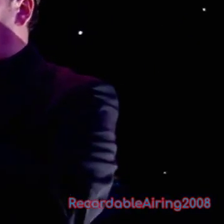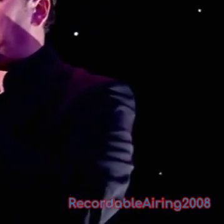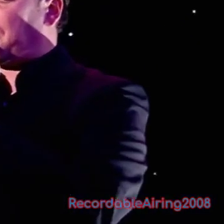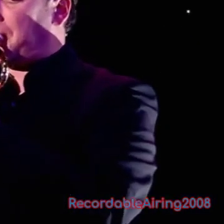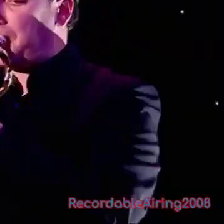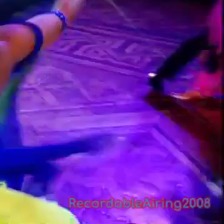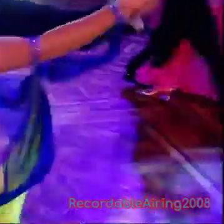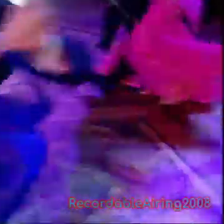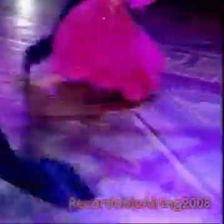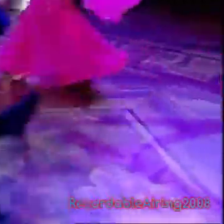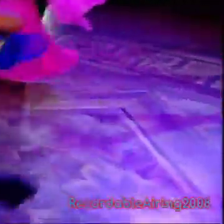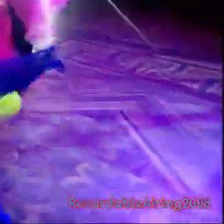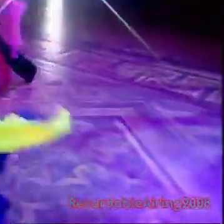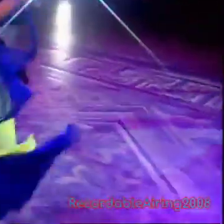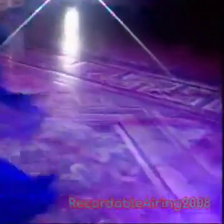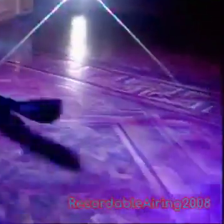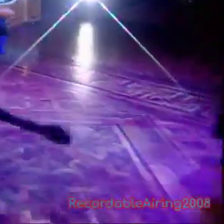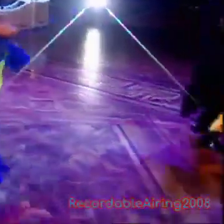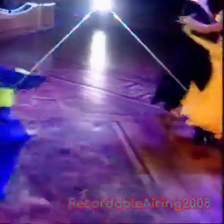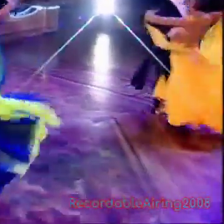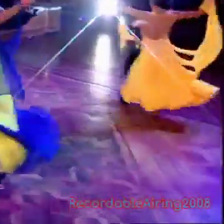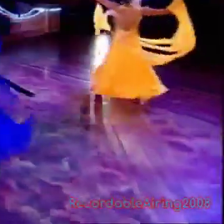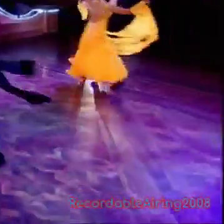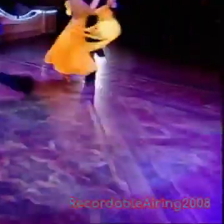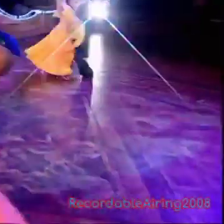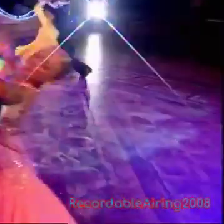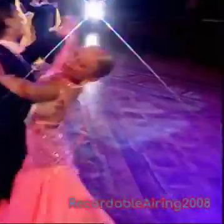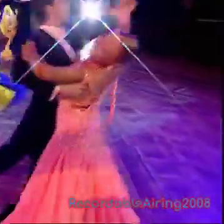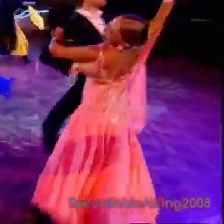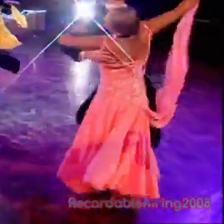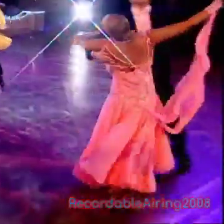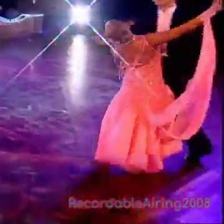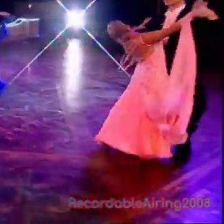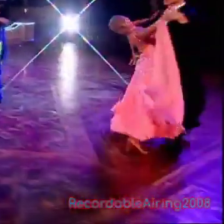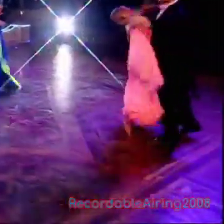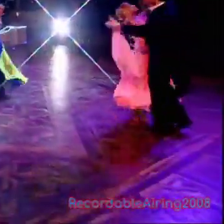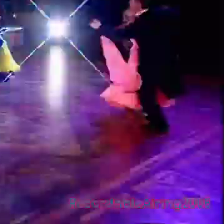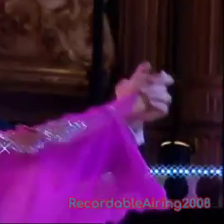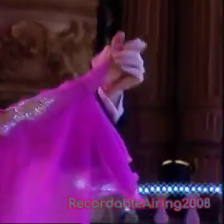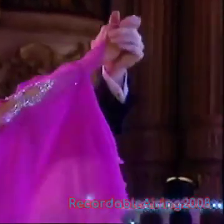Thank you.